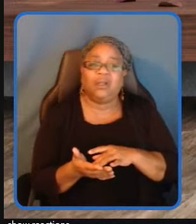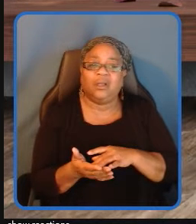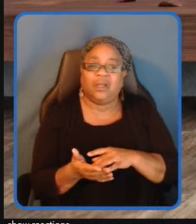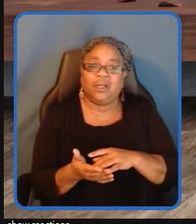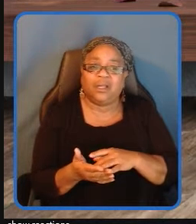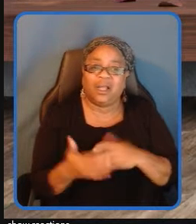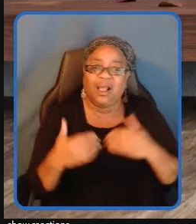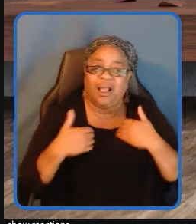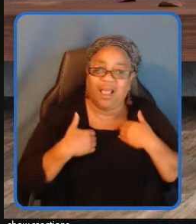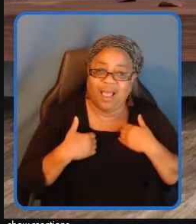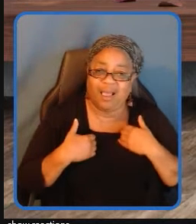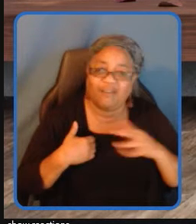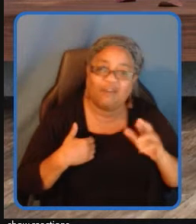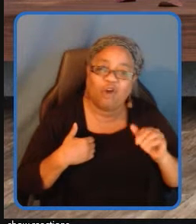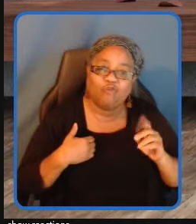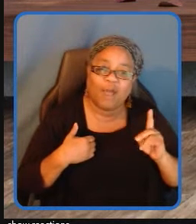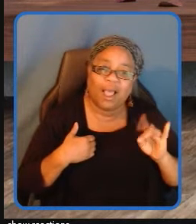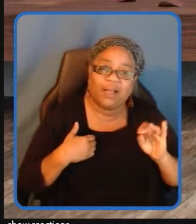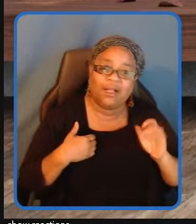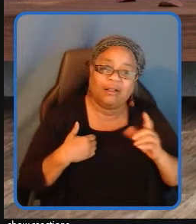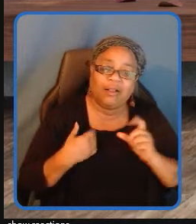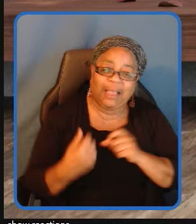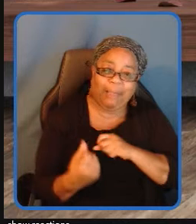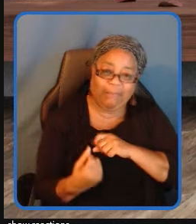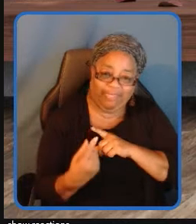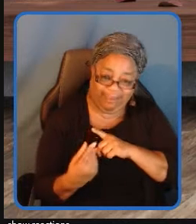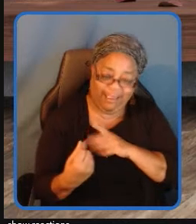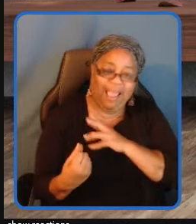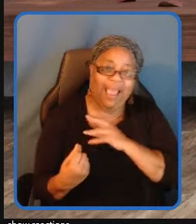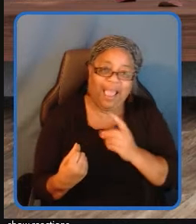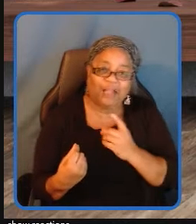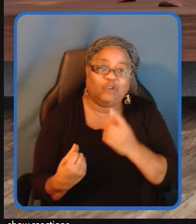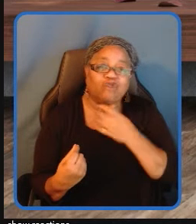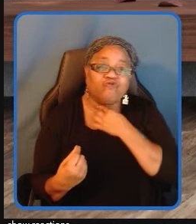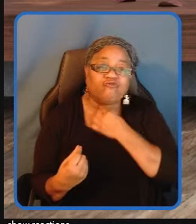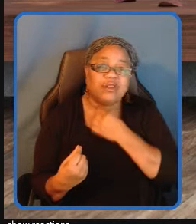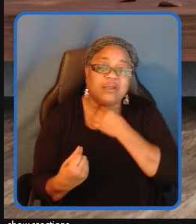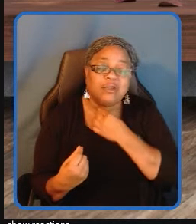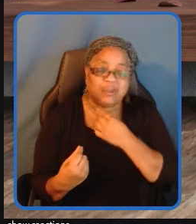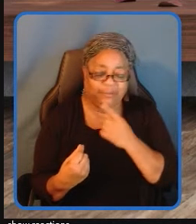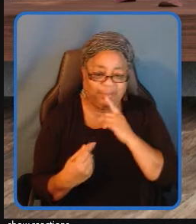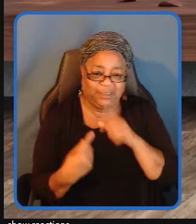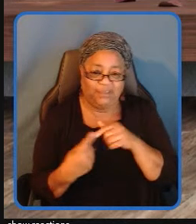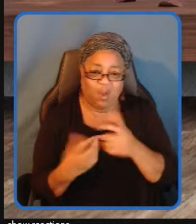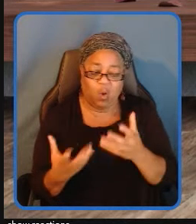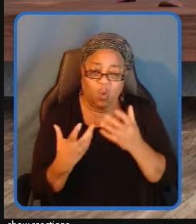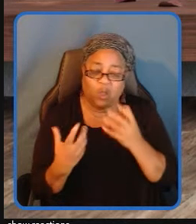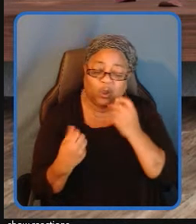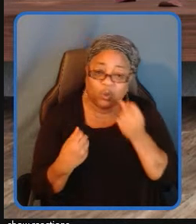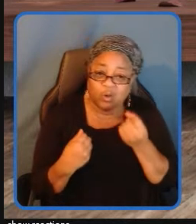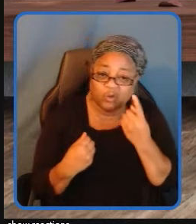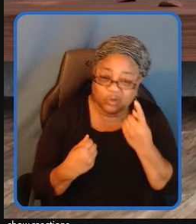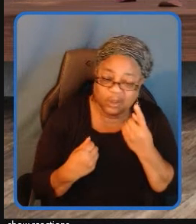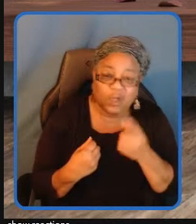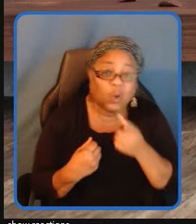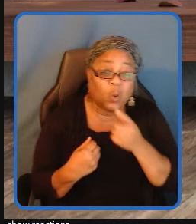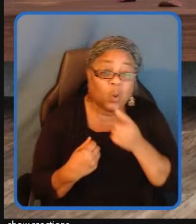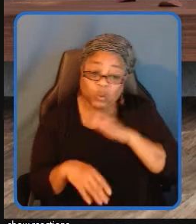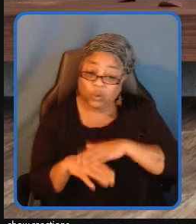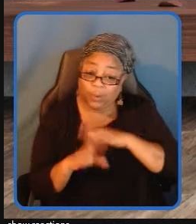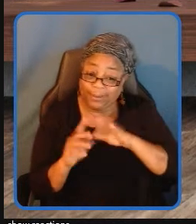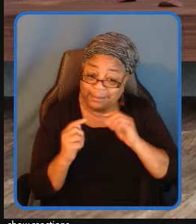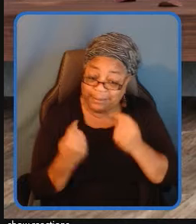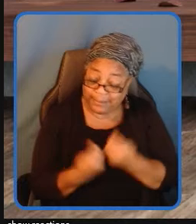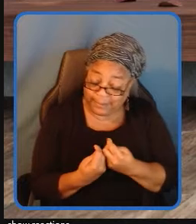of what I call radical empathy and radical curiosity. It is about wanting to understand who's on my team,